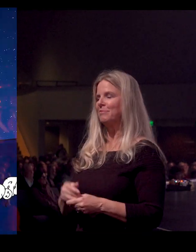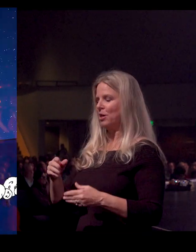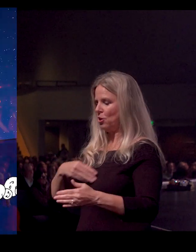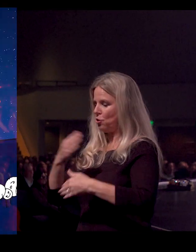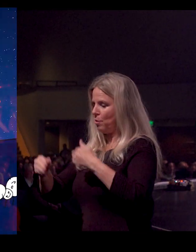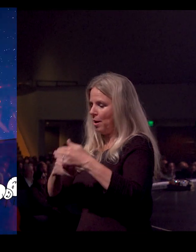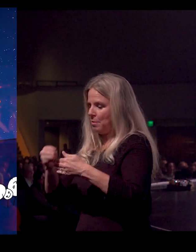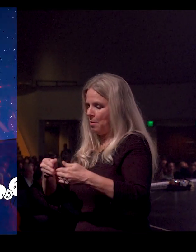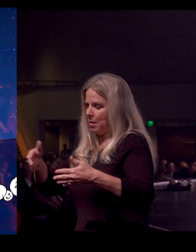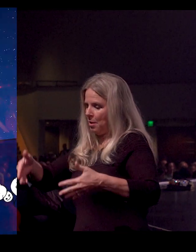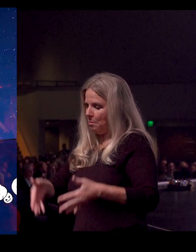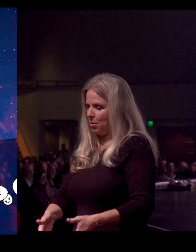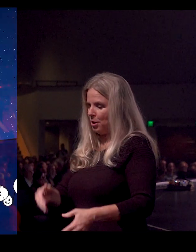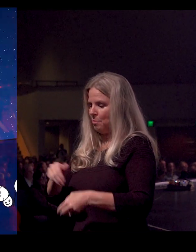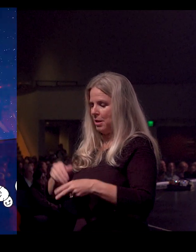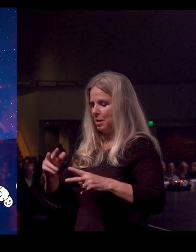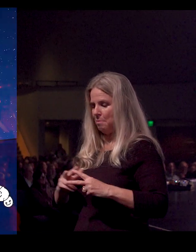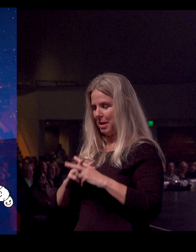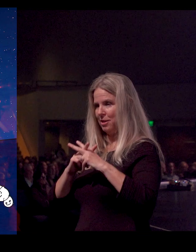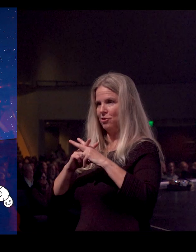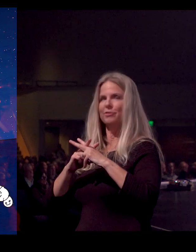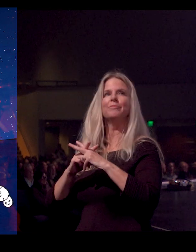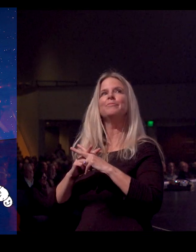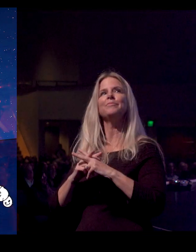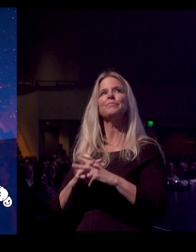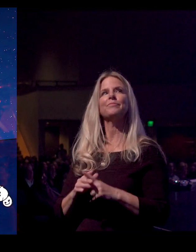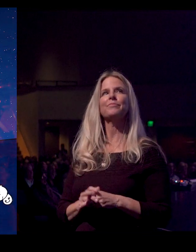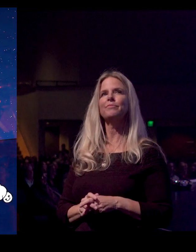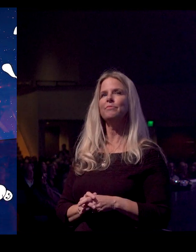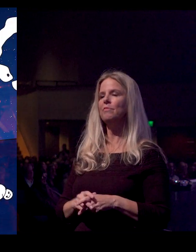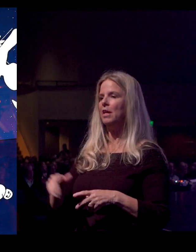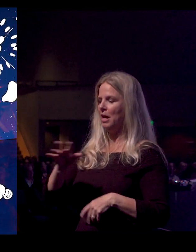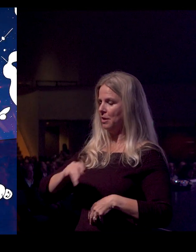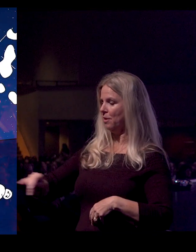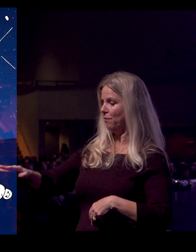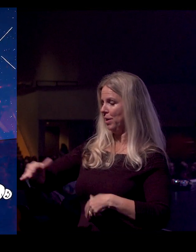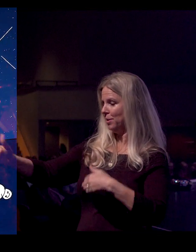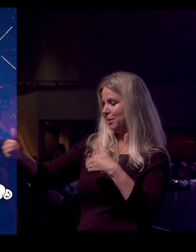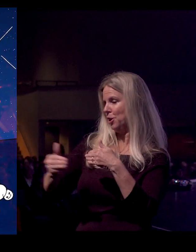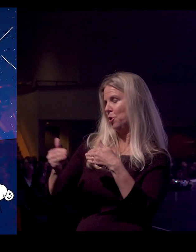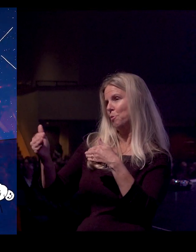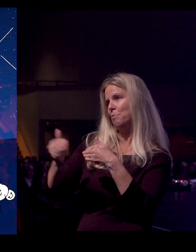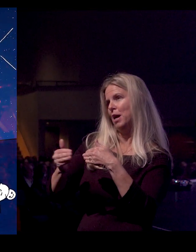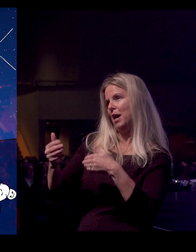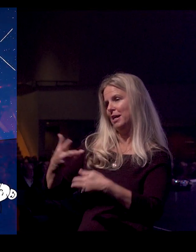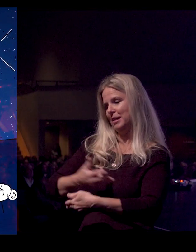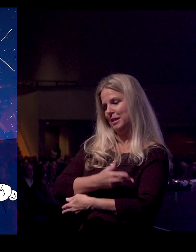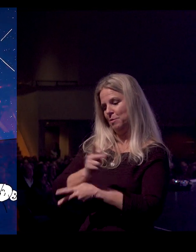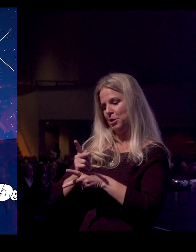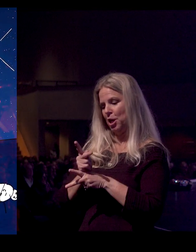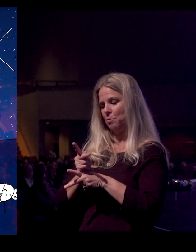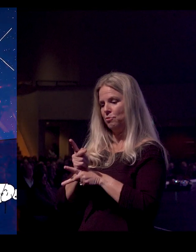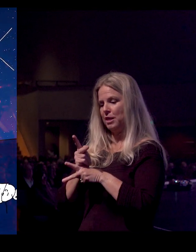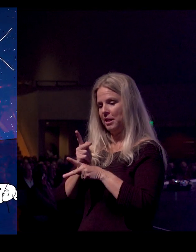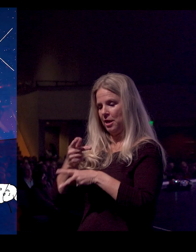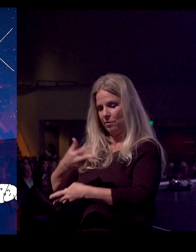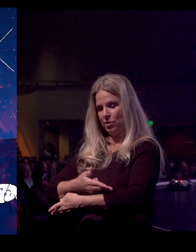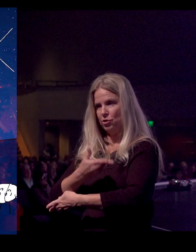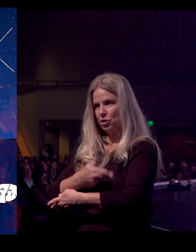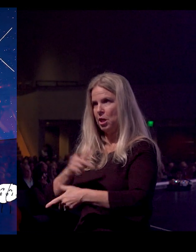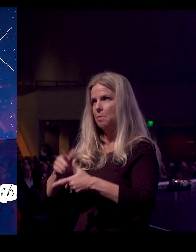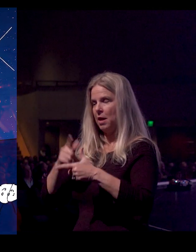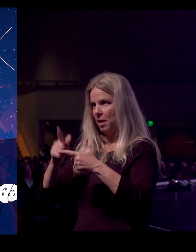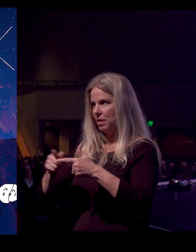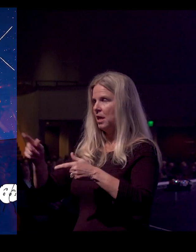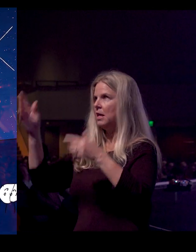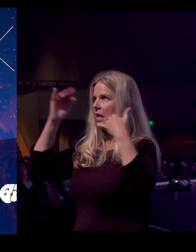fields nearby, some shepherds were watching their sheep. Suddenly, angels appeared in the sky, singing and saying, "Don't be